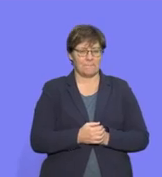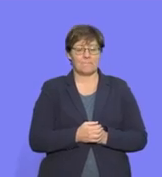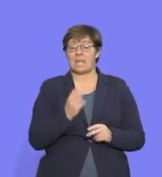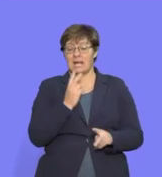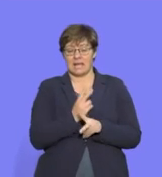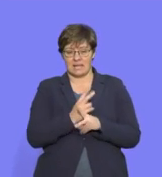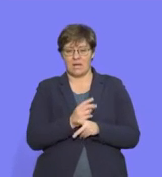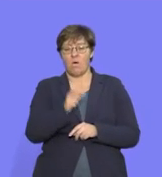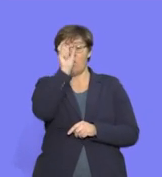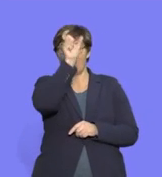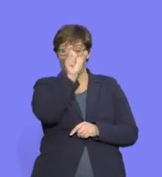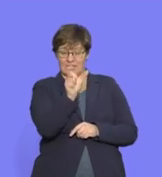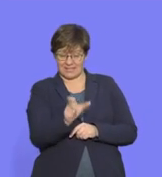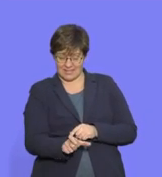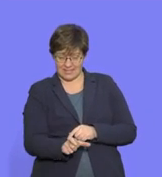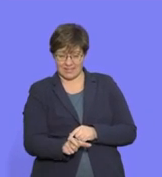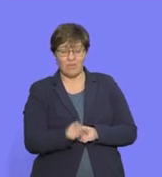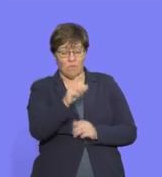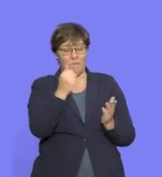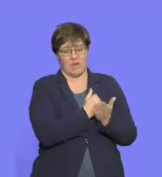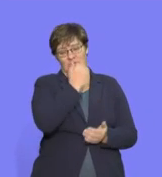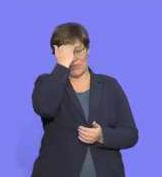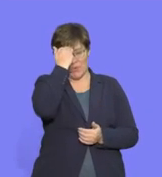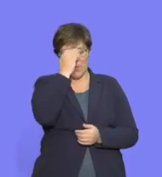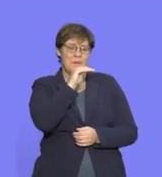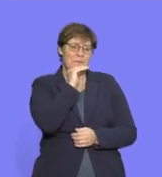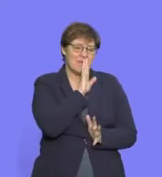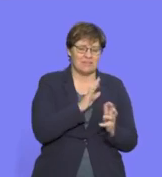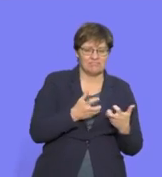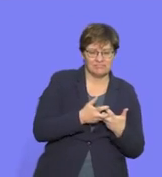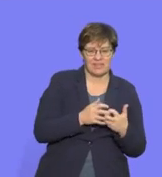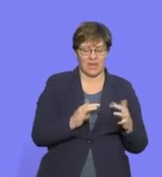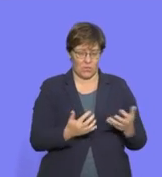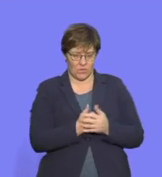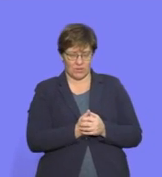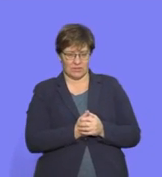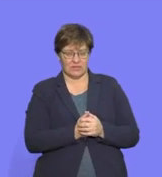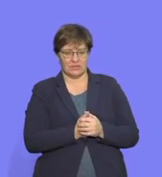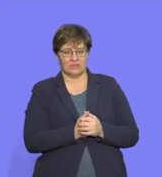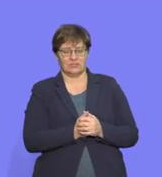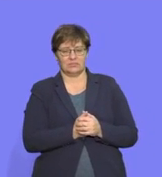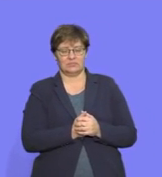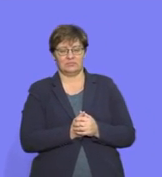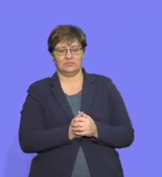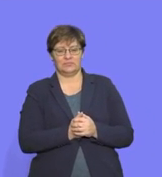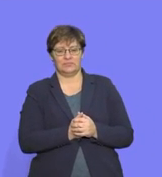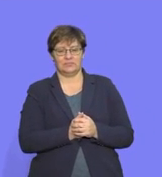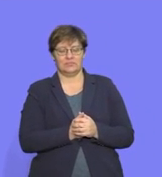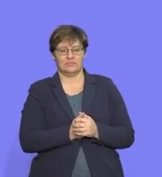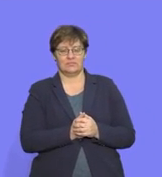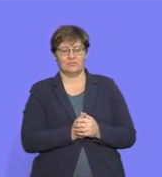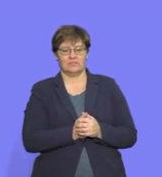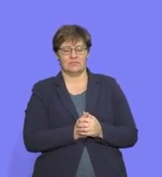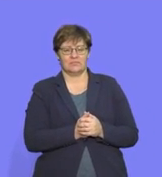Okay, again, there are words here, terminology. The lymphatic system itself is a new term that you need to be able